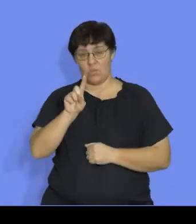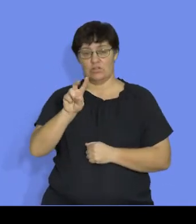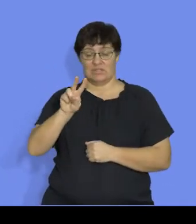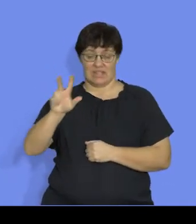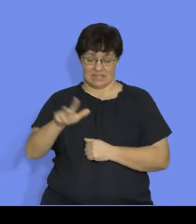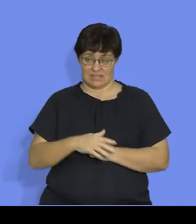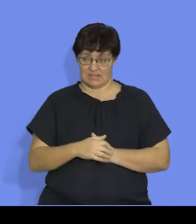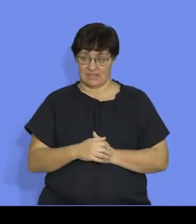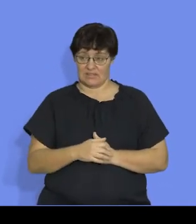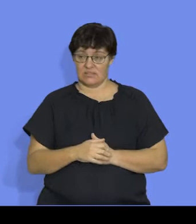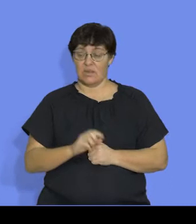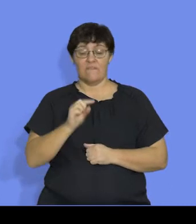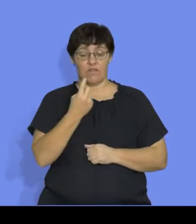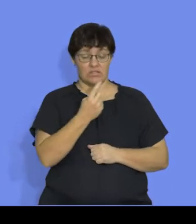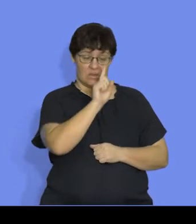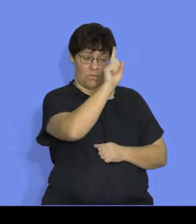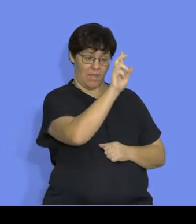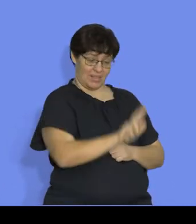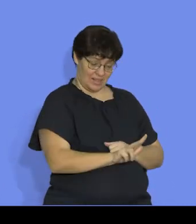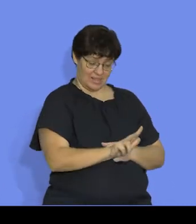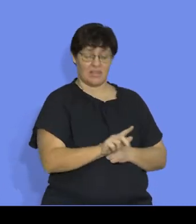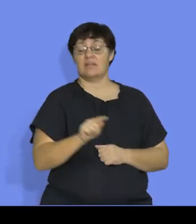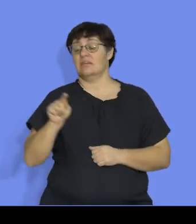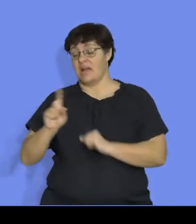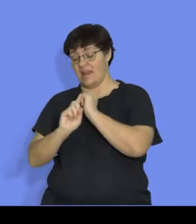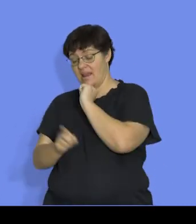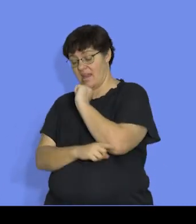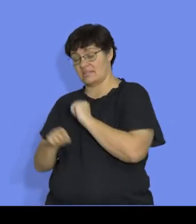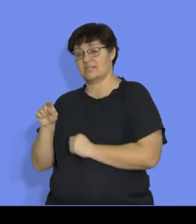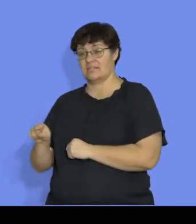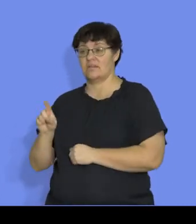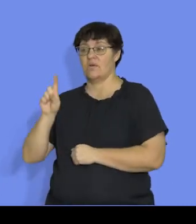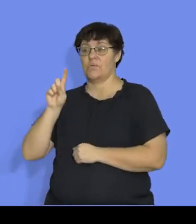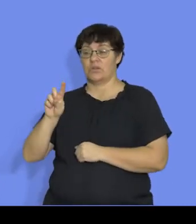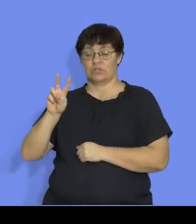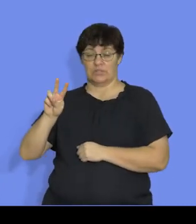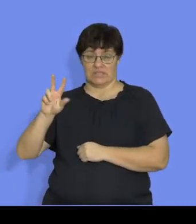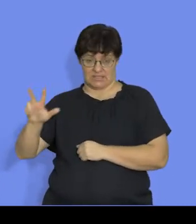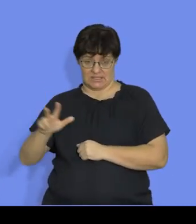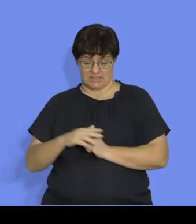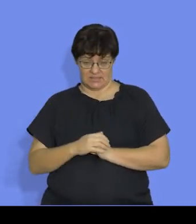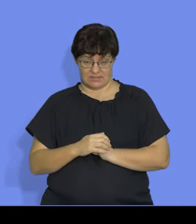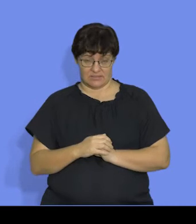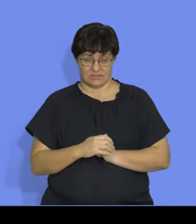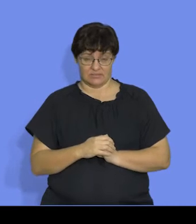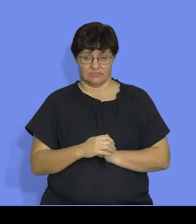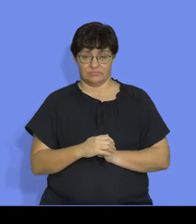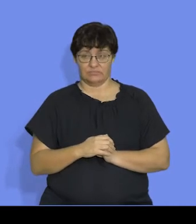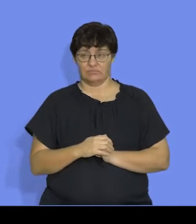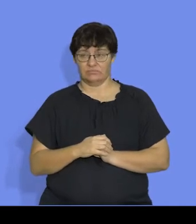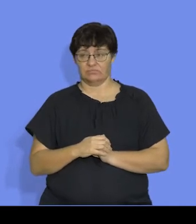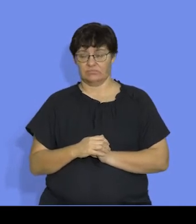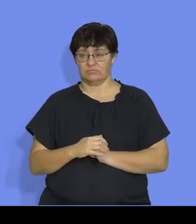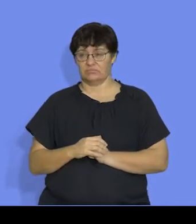pattern. So the first term is an eighth, and the last term of this pattern is 128. Let's have a look at